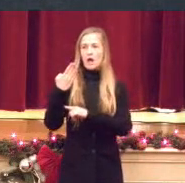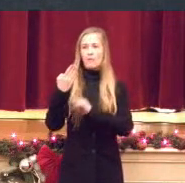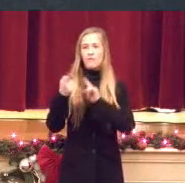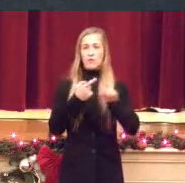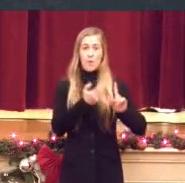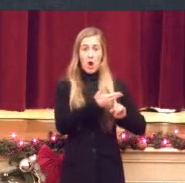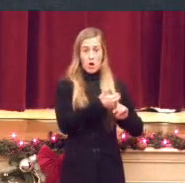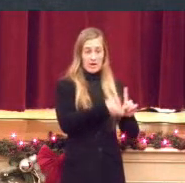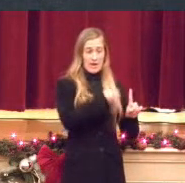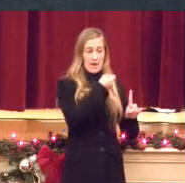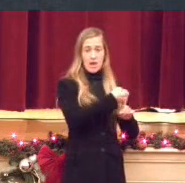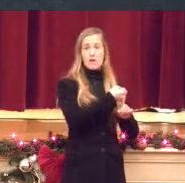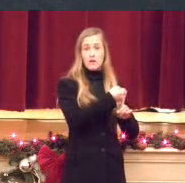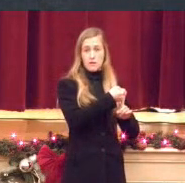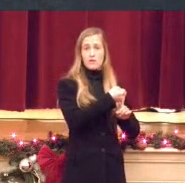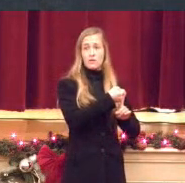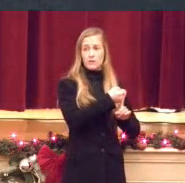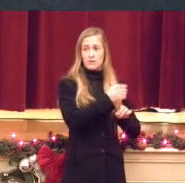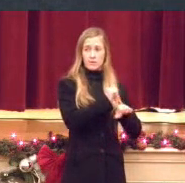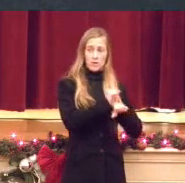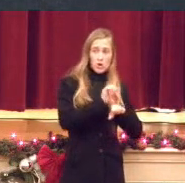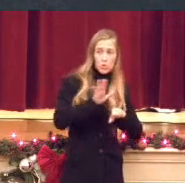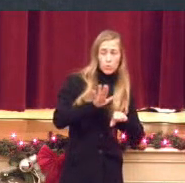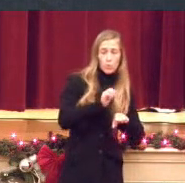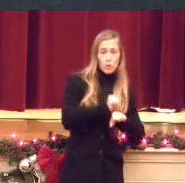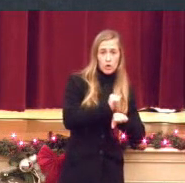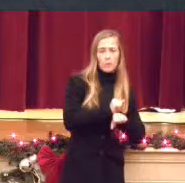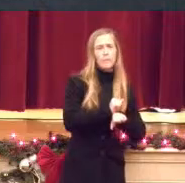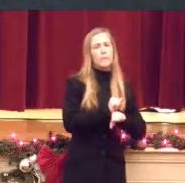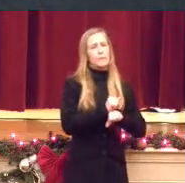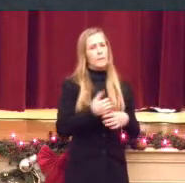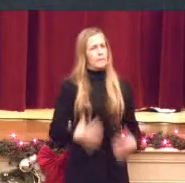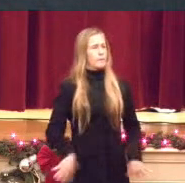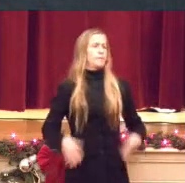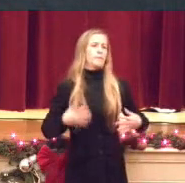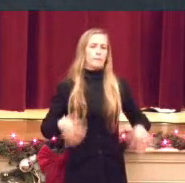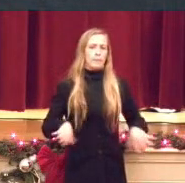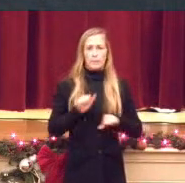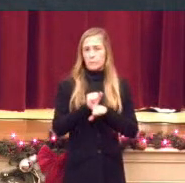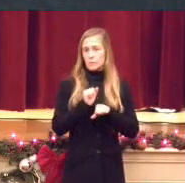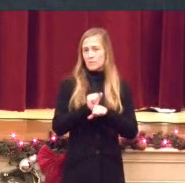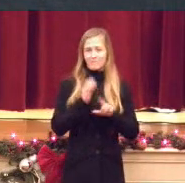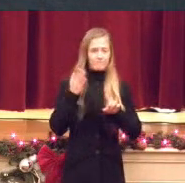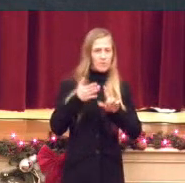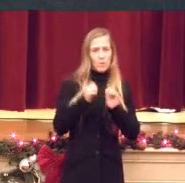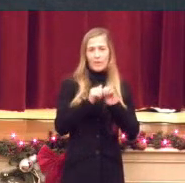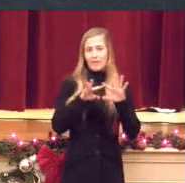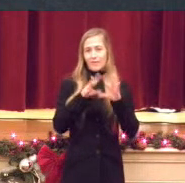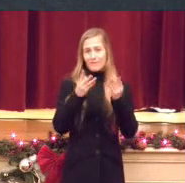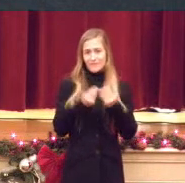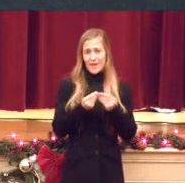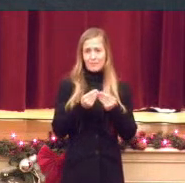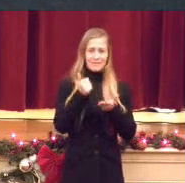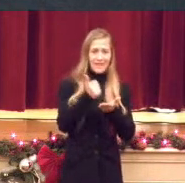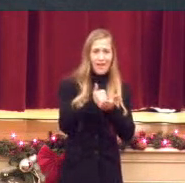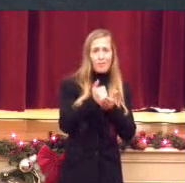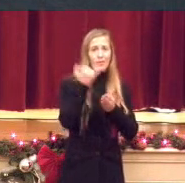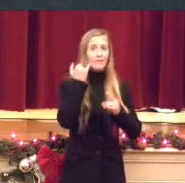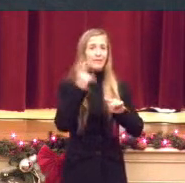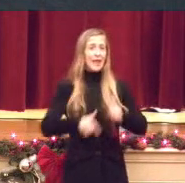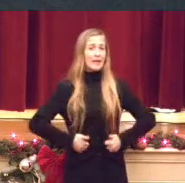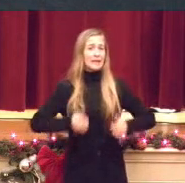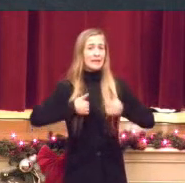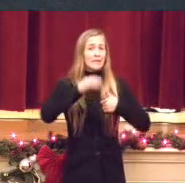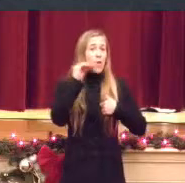hurricane, and the work that she's done, basically working with families who've been displaced and out of their homes, out